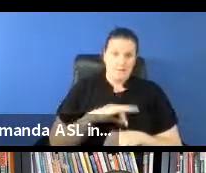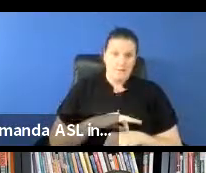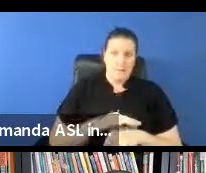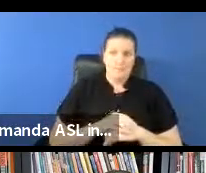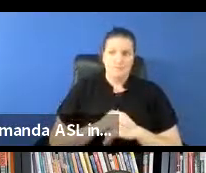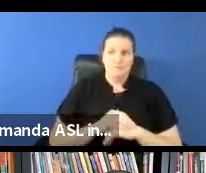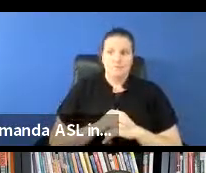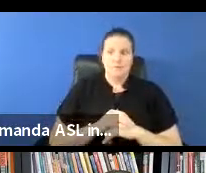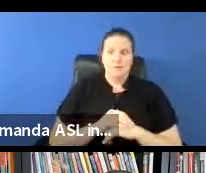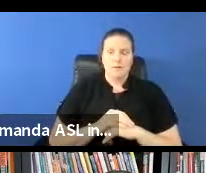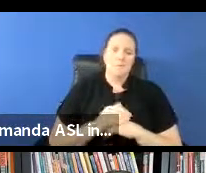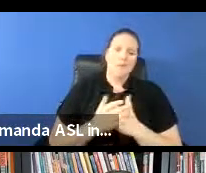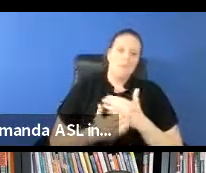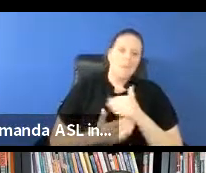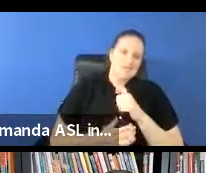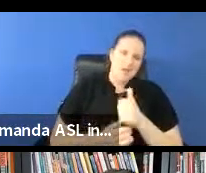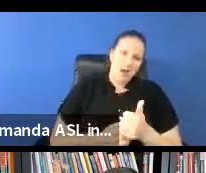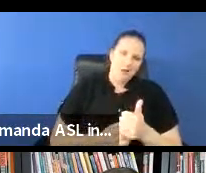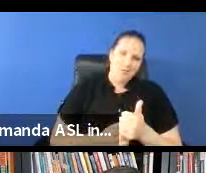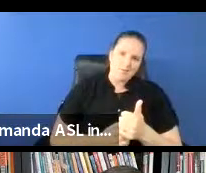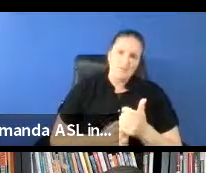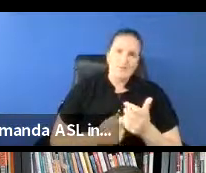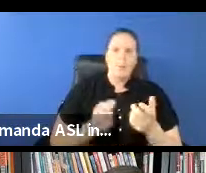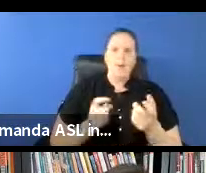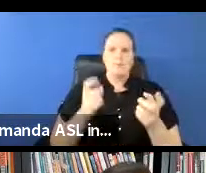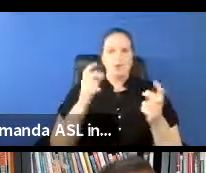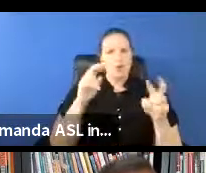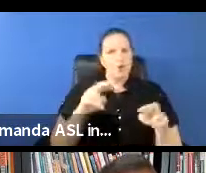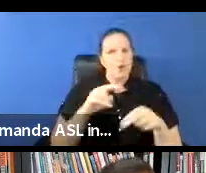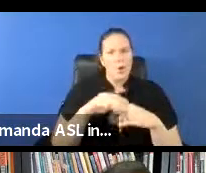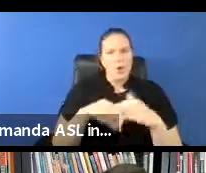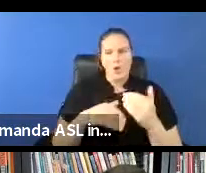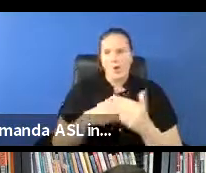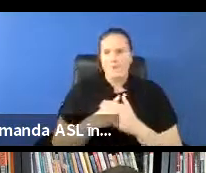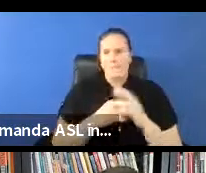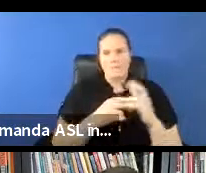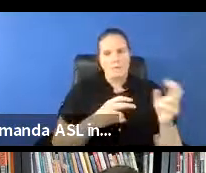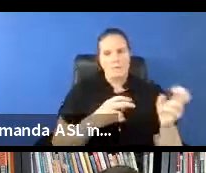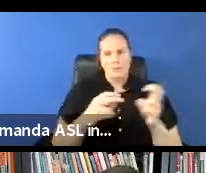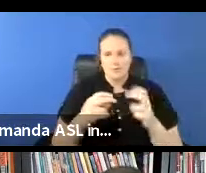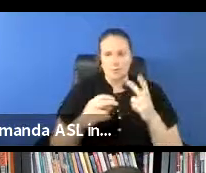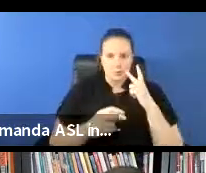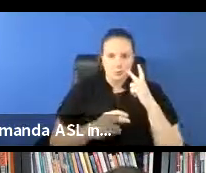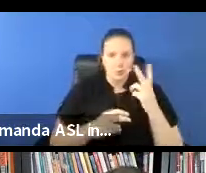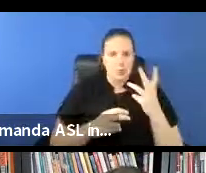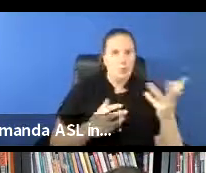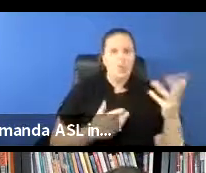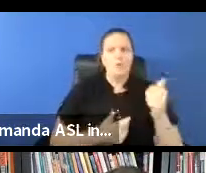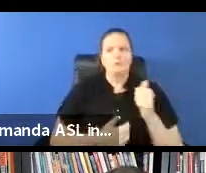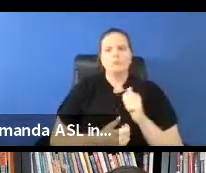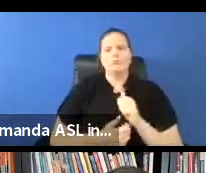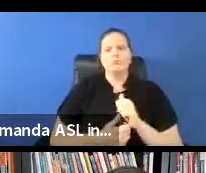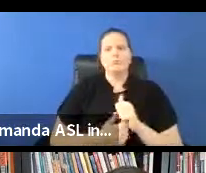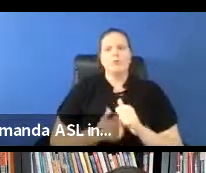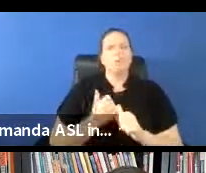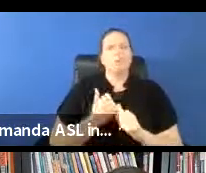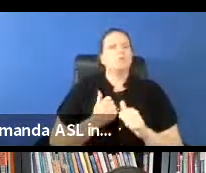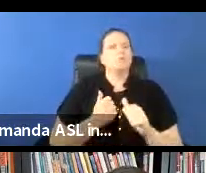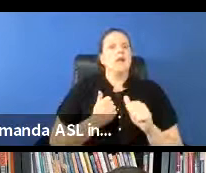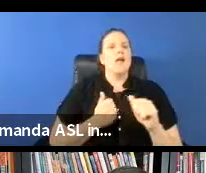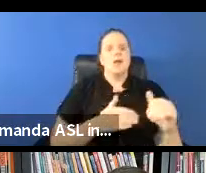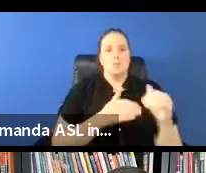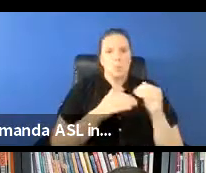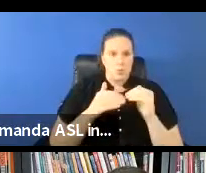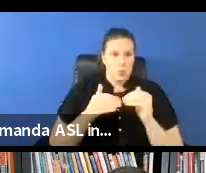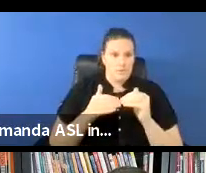then again, it may not. So we're going to have to look at all of those issues and see what's the most equitable,